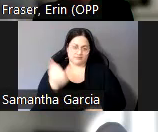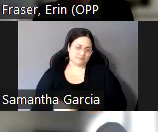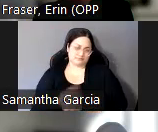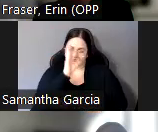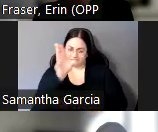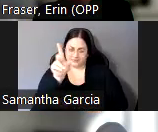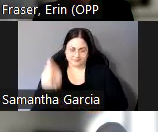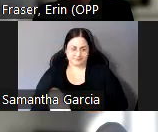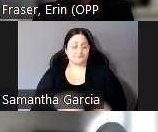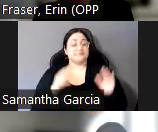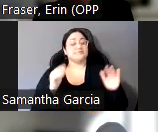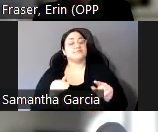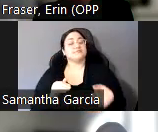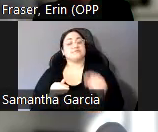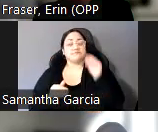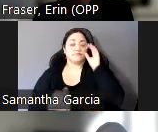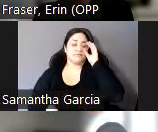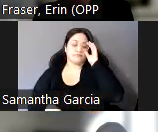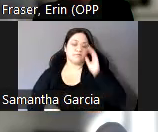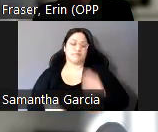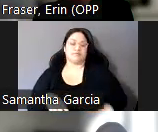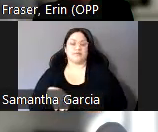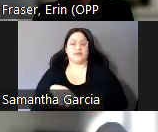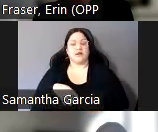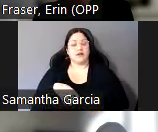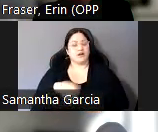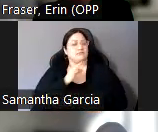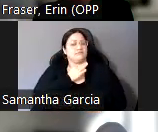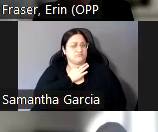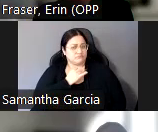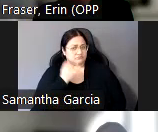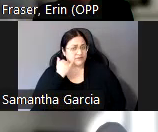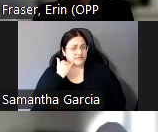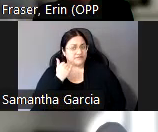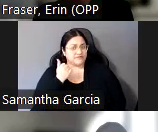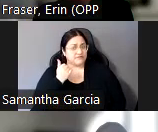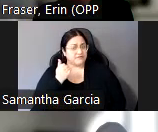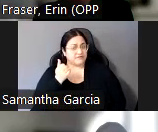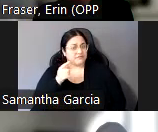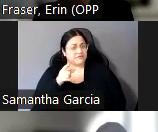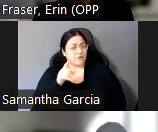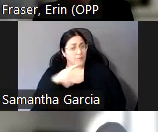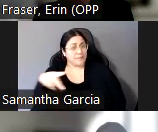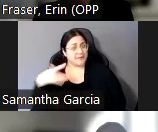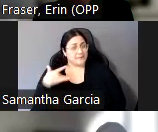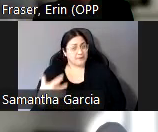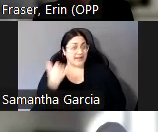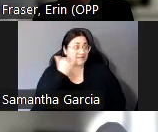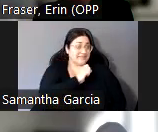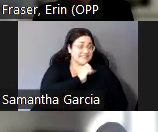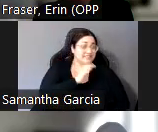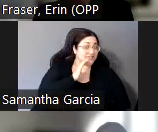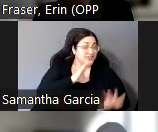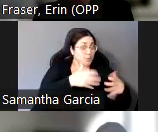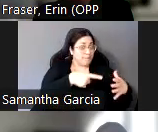speak to a seniors group face-to-face about these things, for like a group presentation? Is that something that the OPP does? Yeah, the